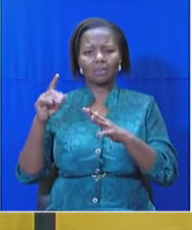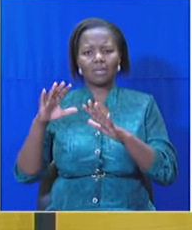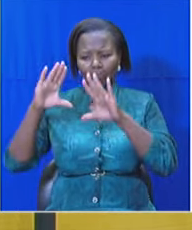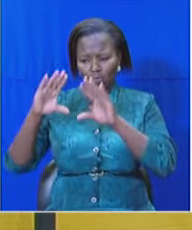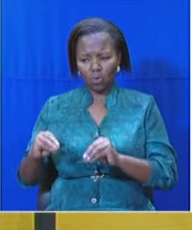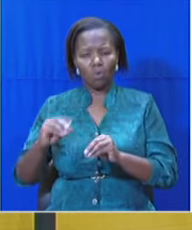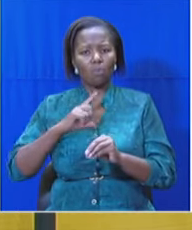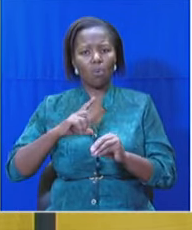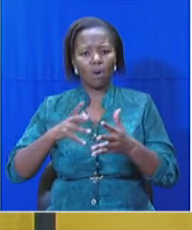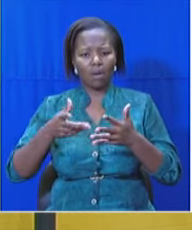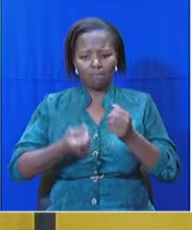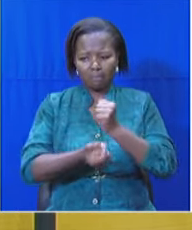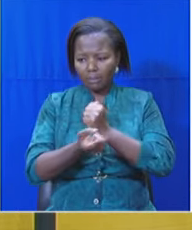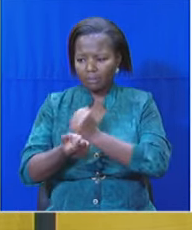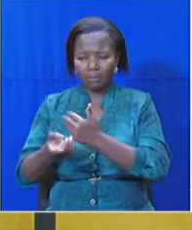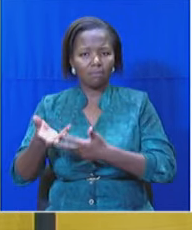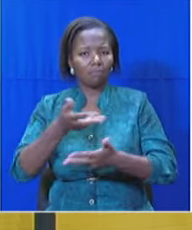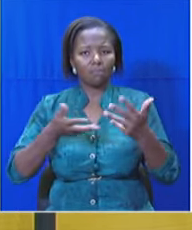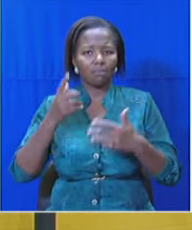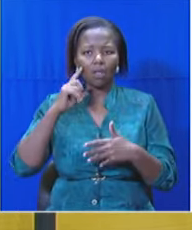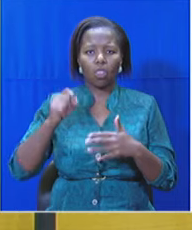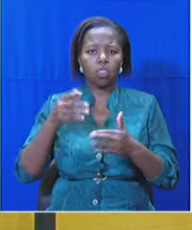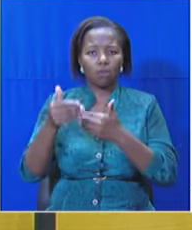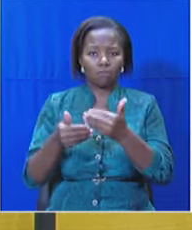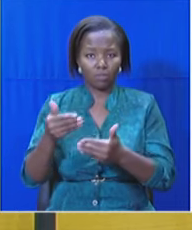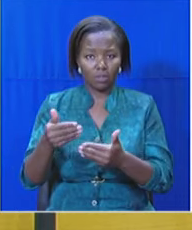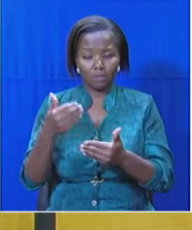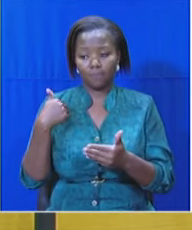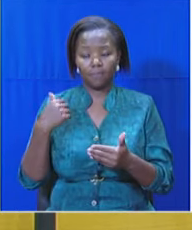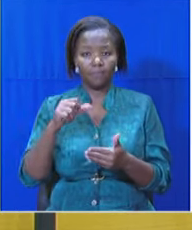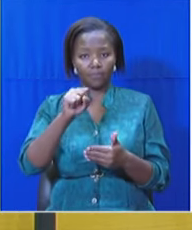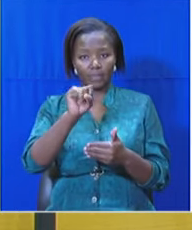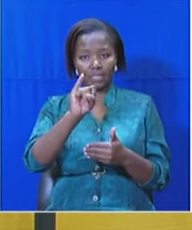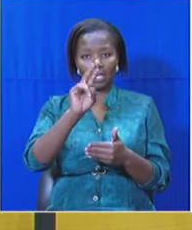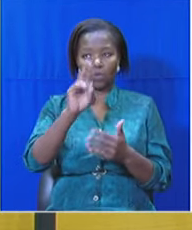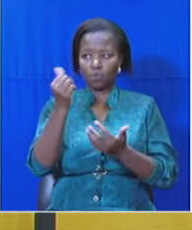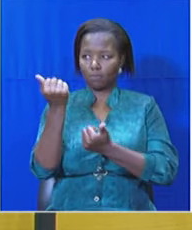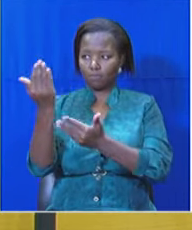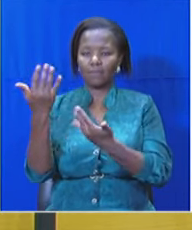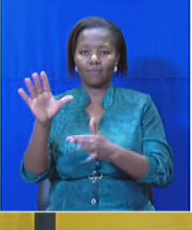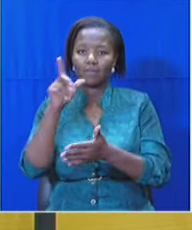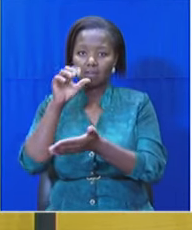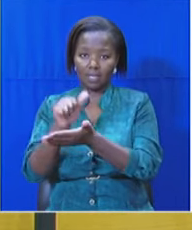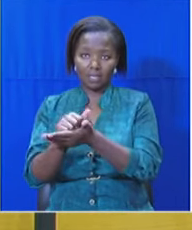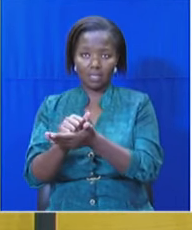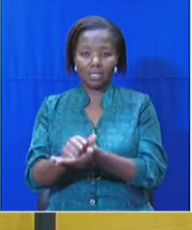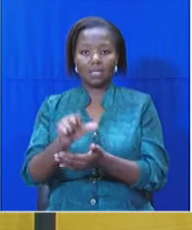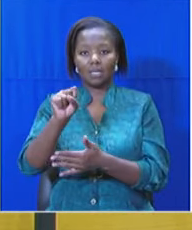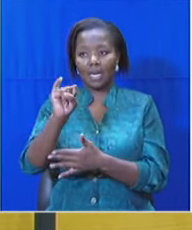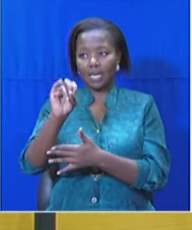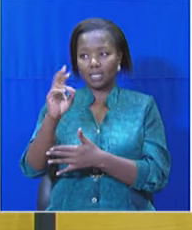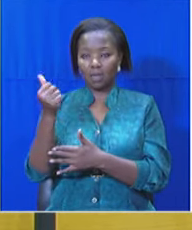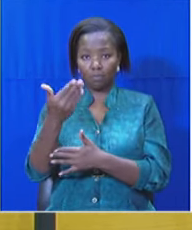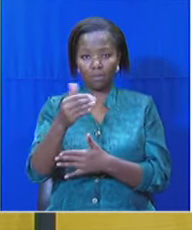maladministration. The matter was referred to the SIU. The SIU brought a court application against Sita Gijima